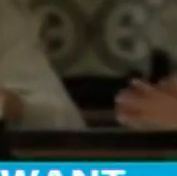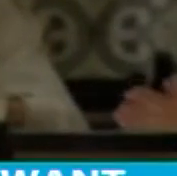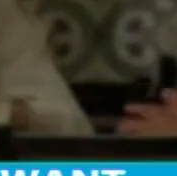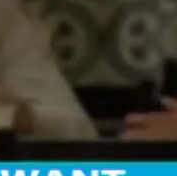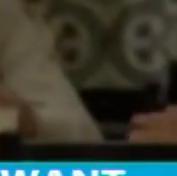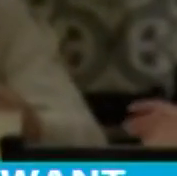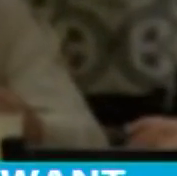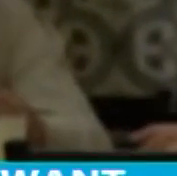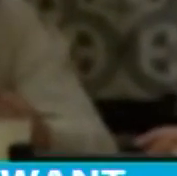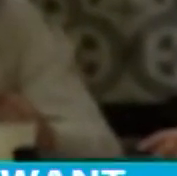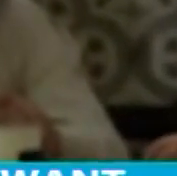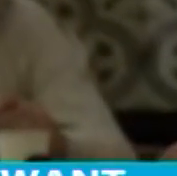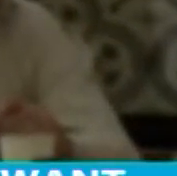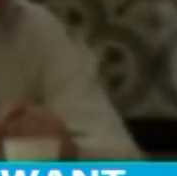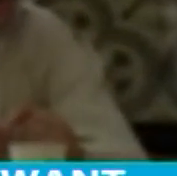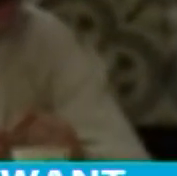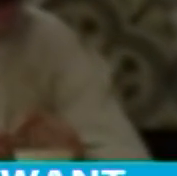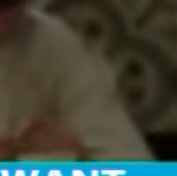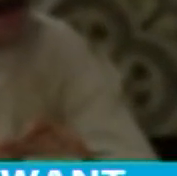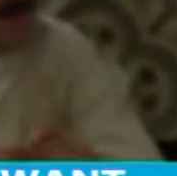that Jorge is in love with is...